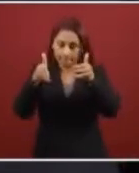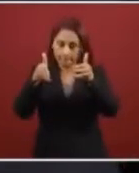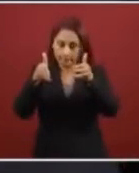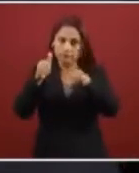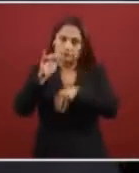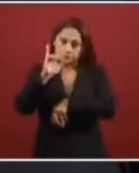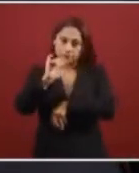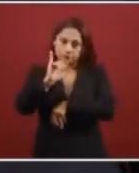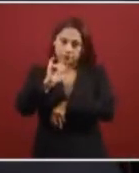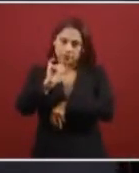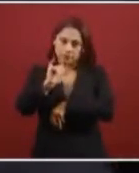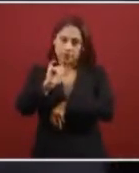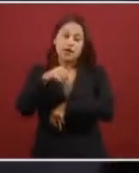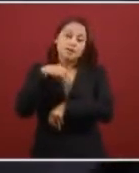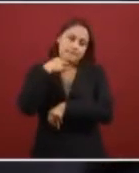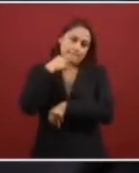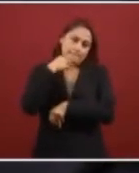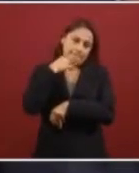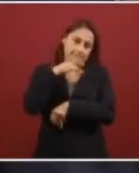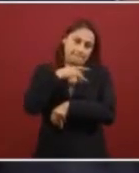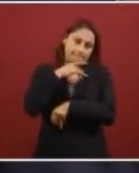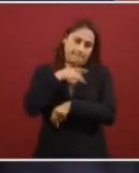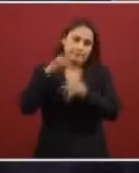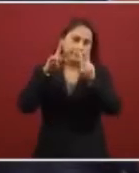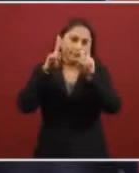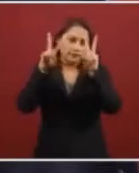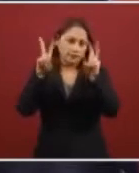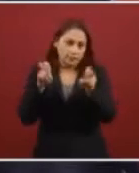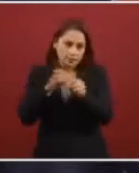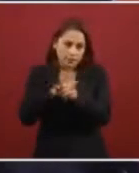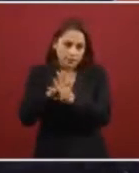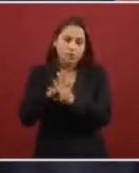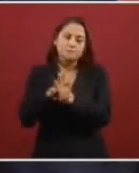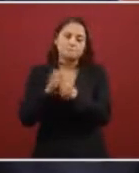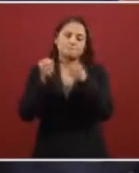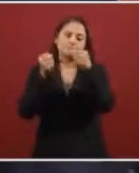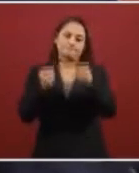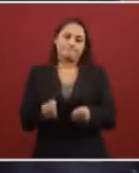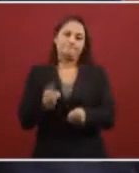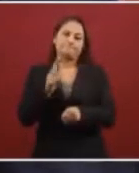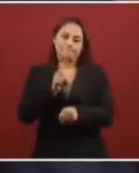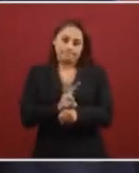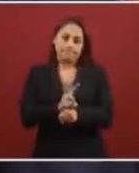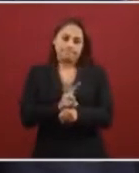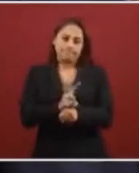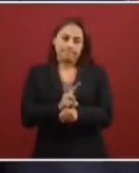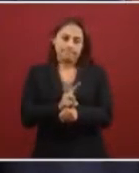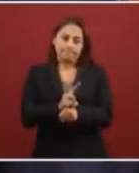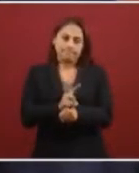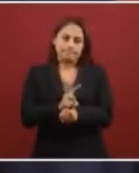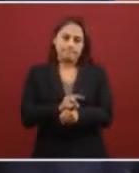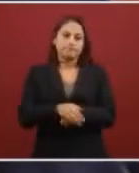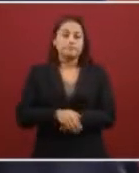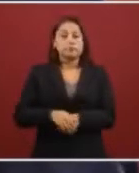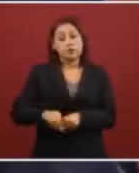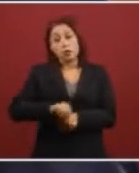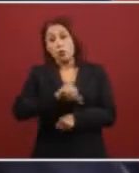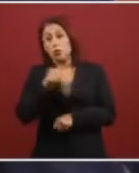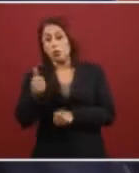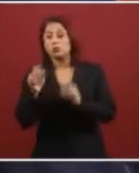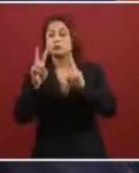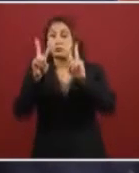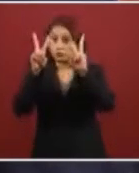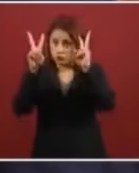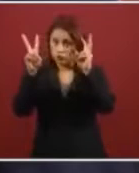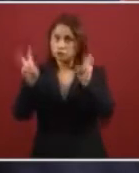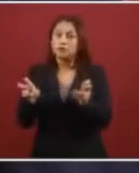regarding security otros temas que and a few other matters debemos that we are atender or need